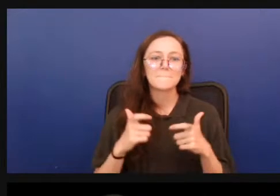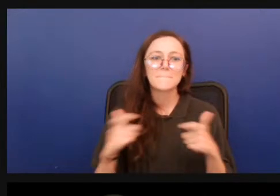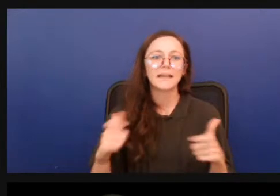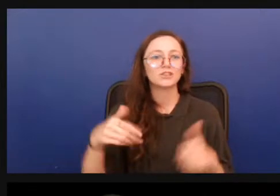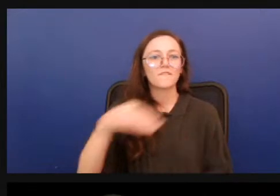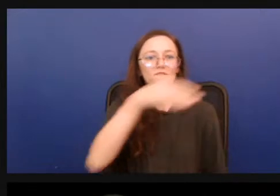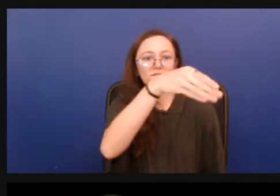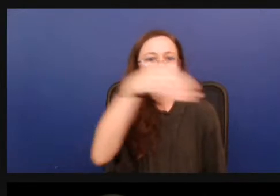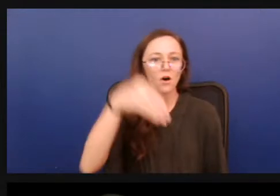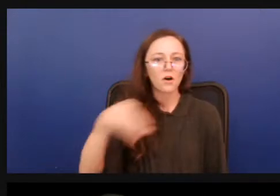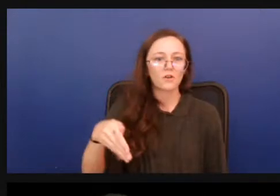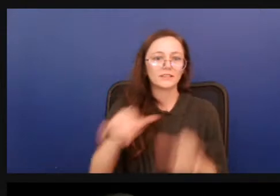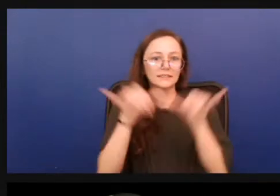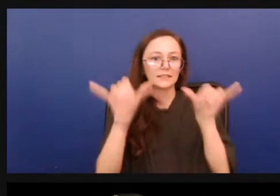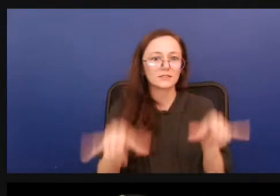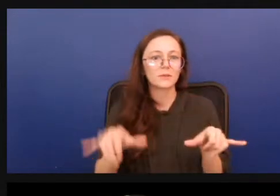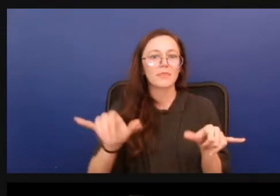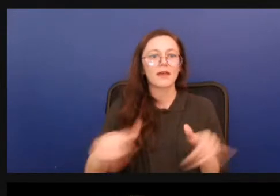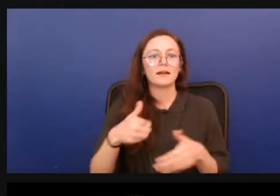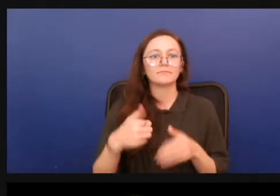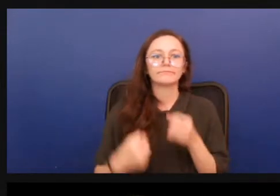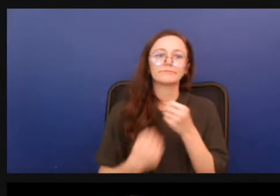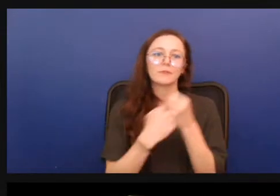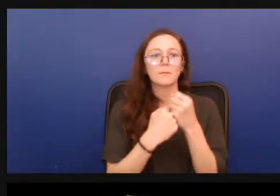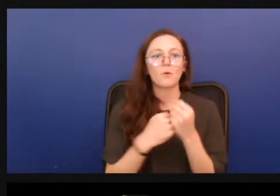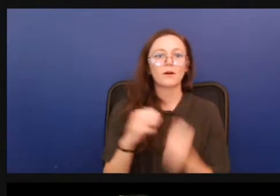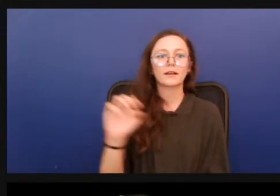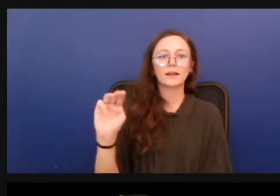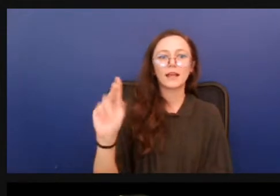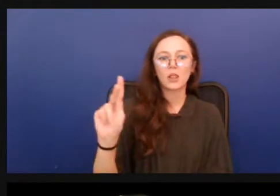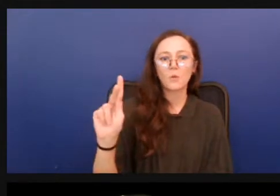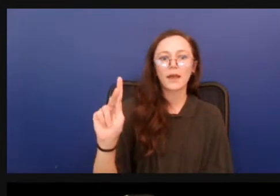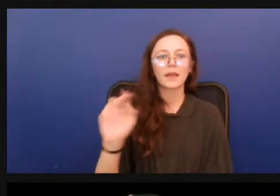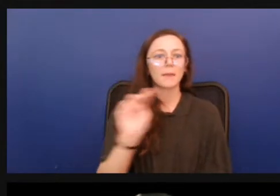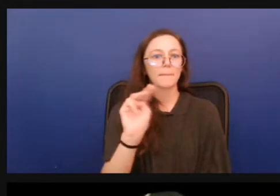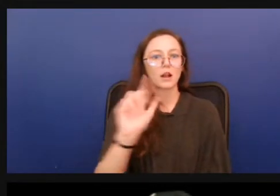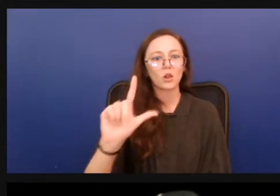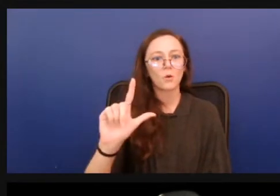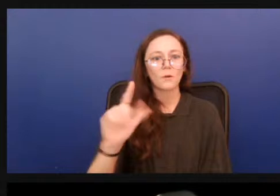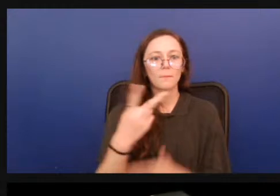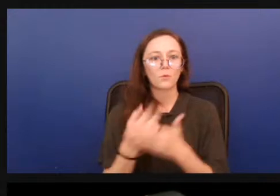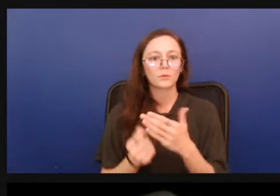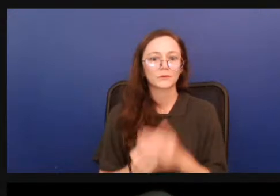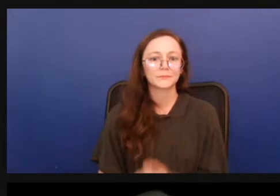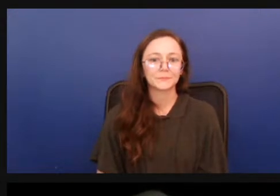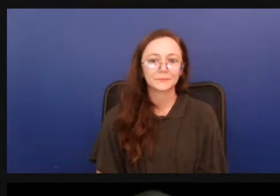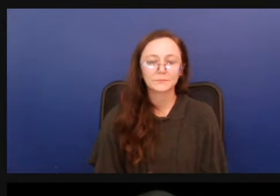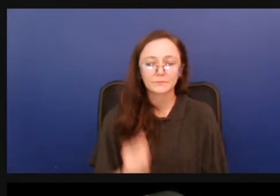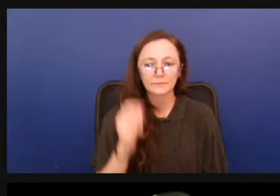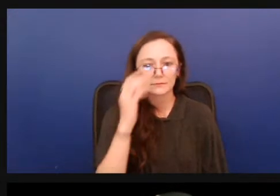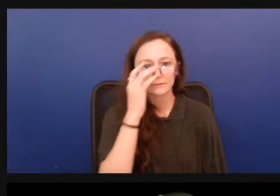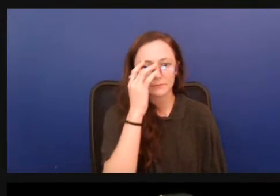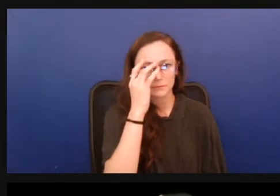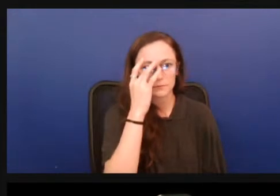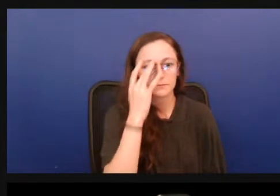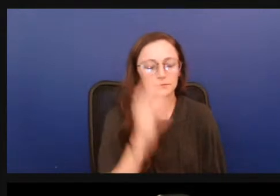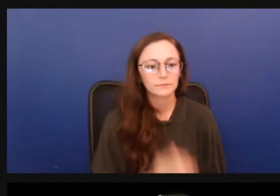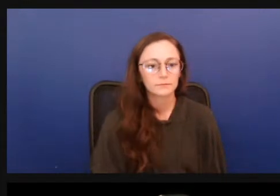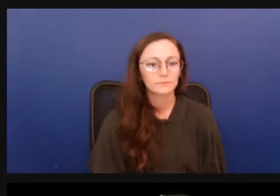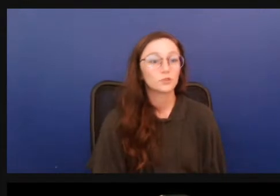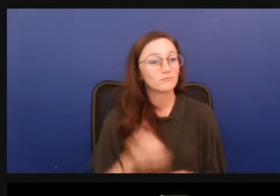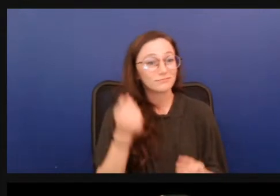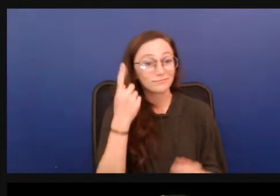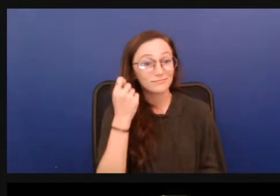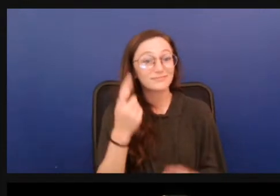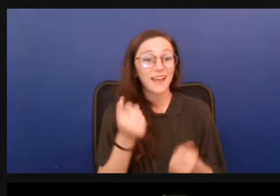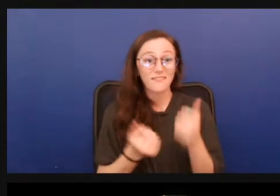actually done a reconstruction, which is what you have to do if you're drawing these kind of maps, and presuming that there are faults and things are moving, you have to make sure that it